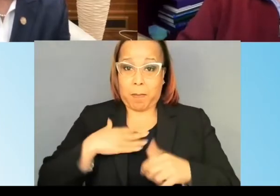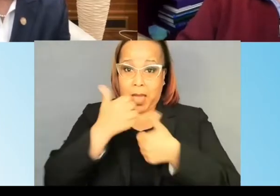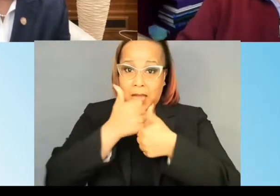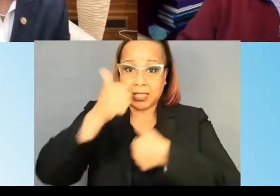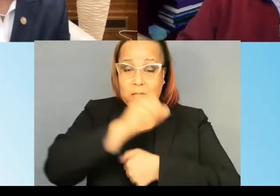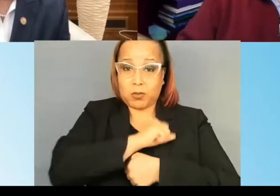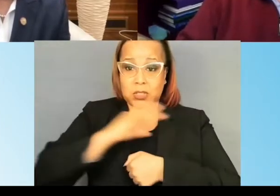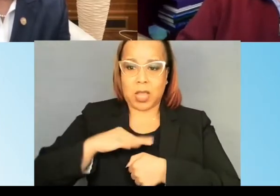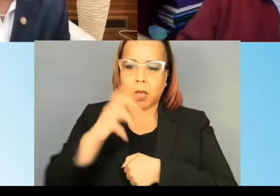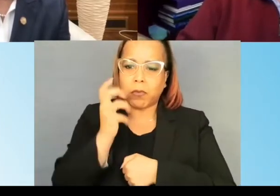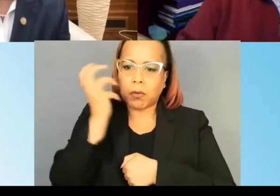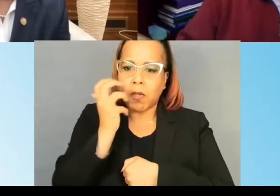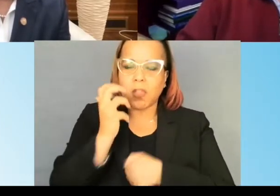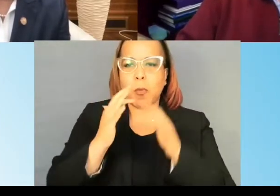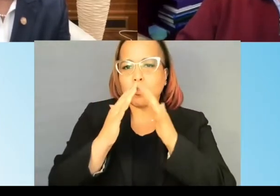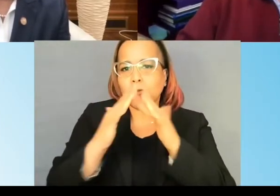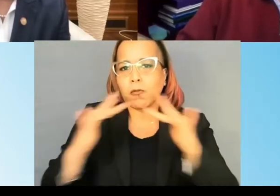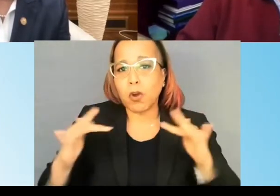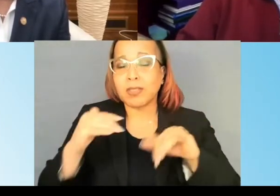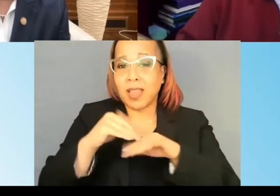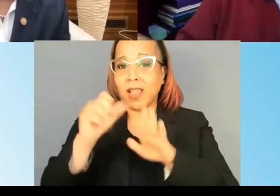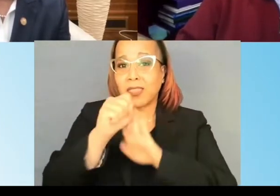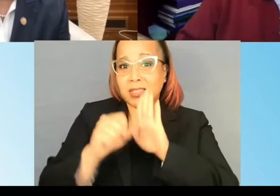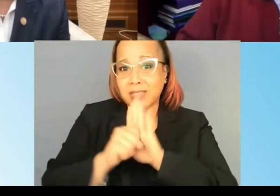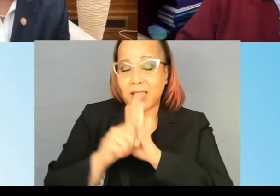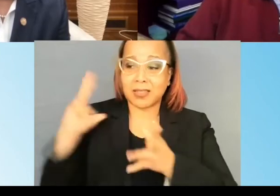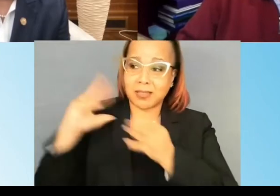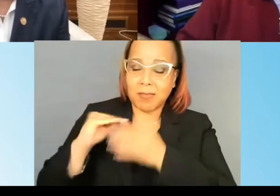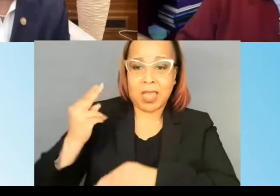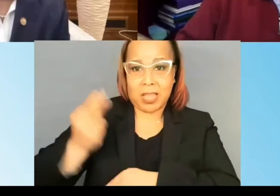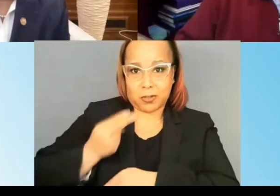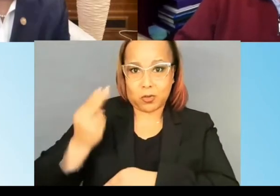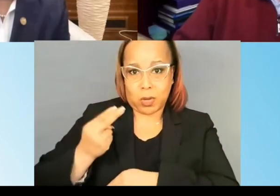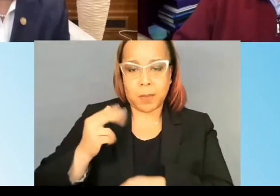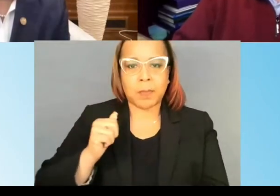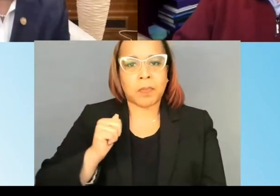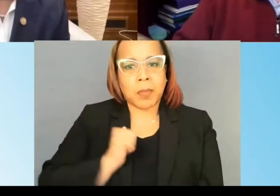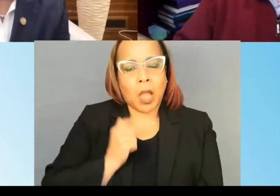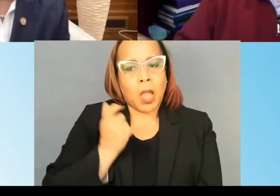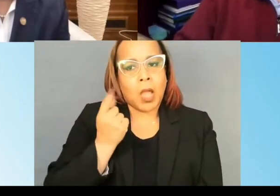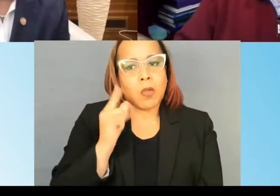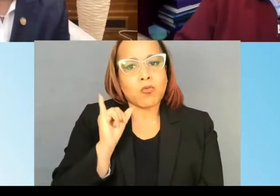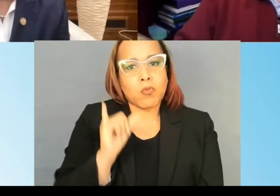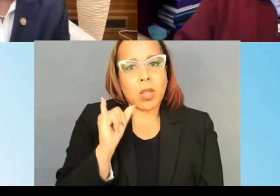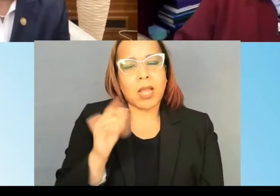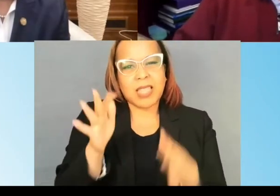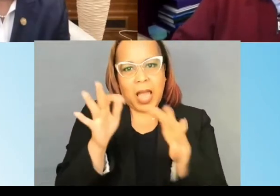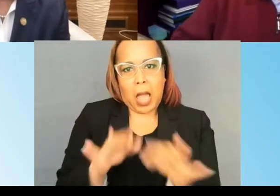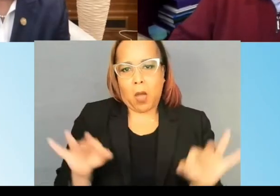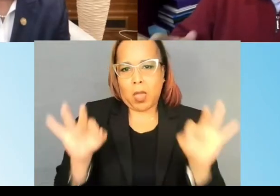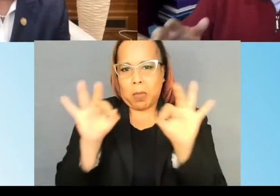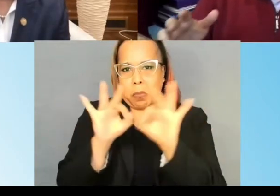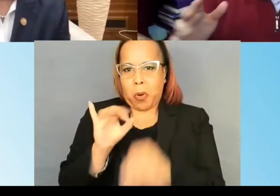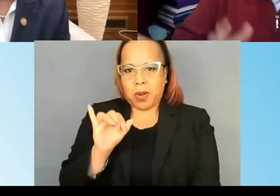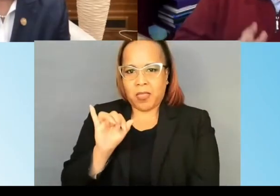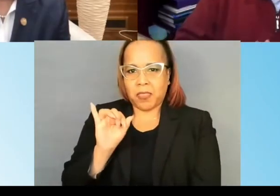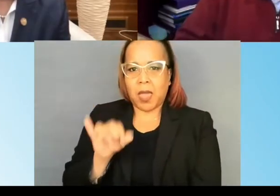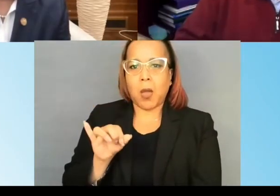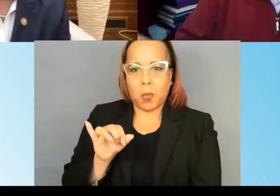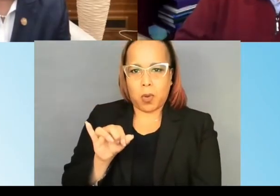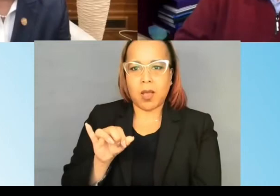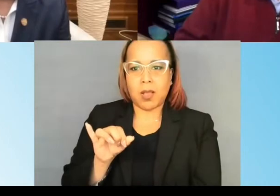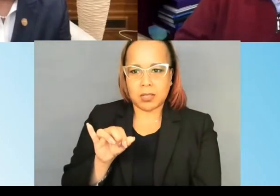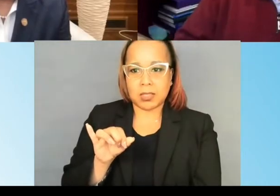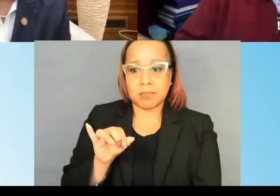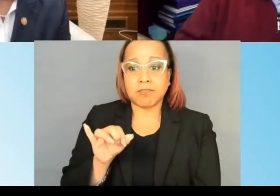most diverse in the state's history. And I realized how important that was in